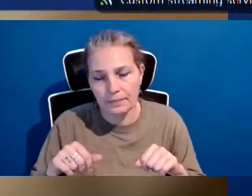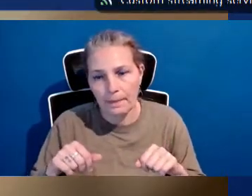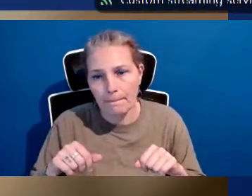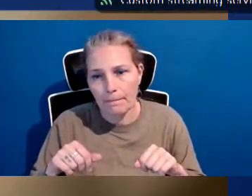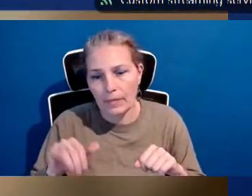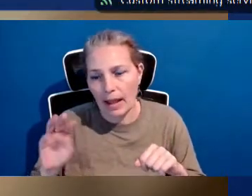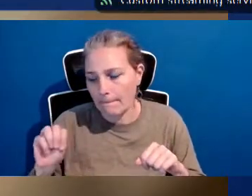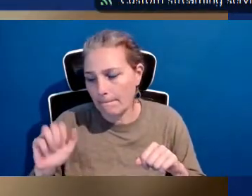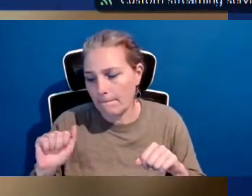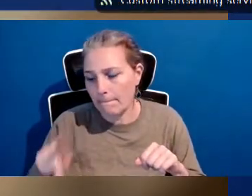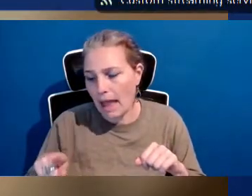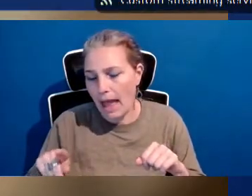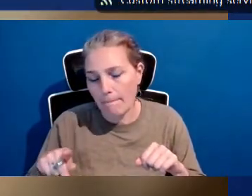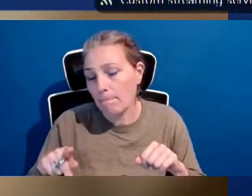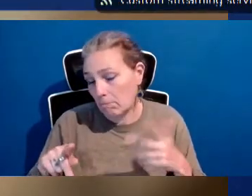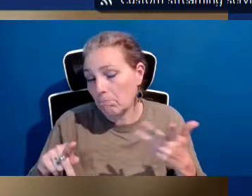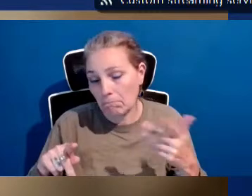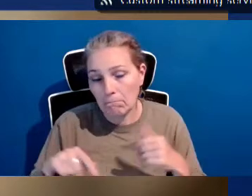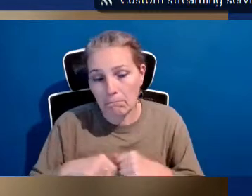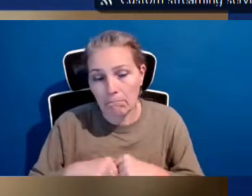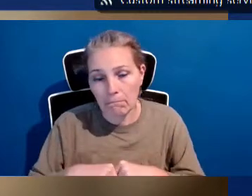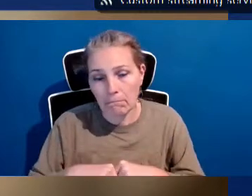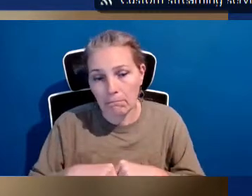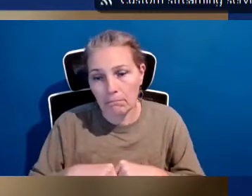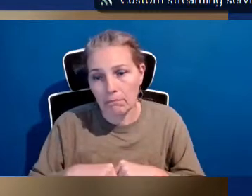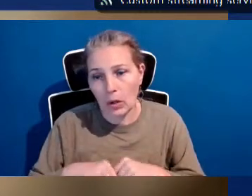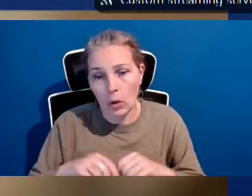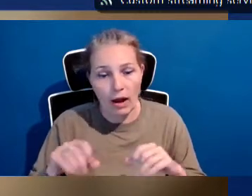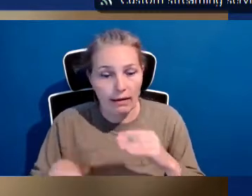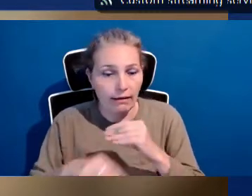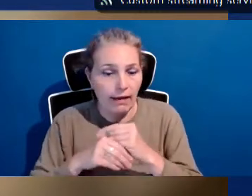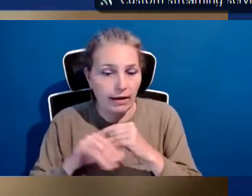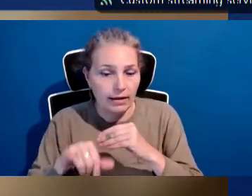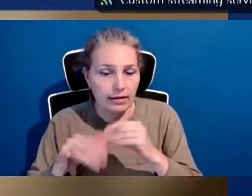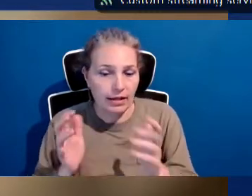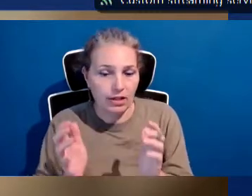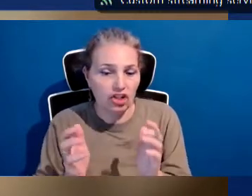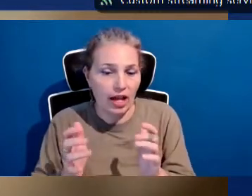the map, or actually put it in the chat,